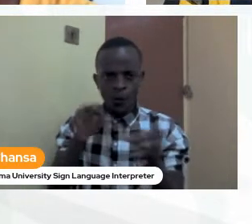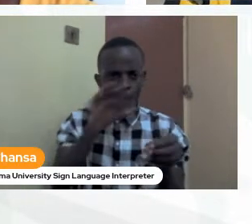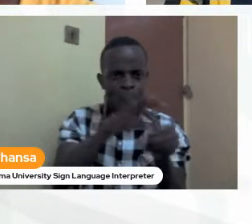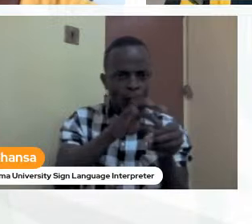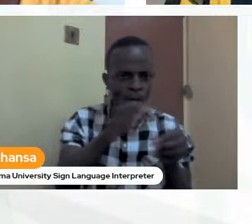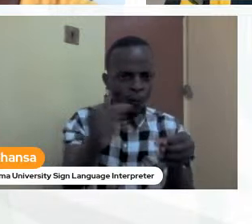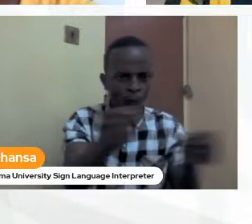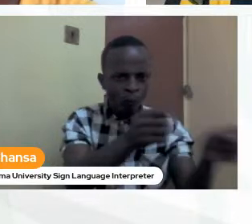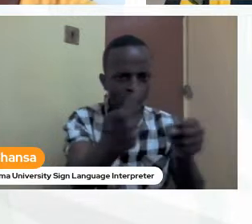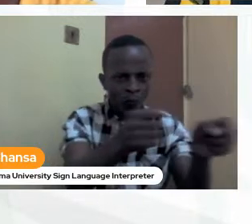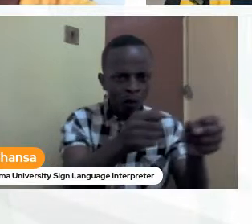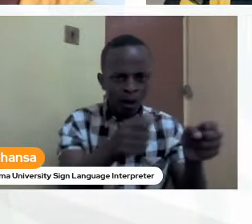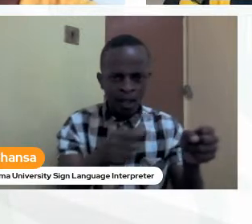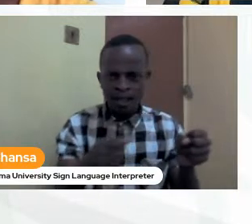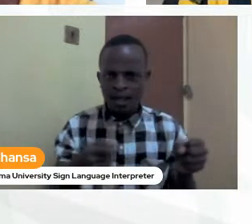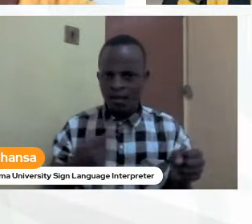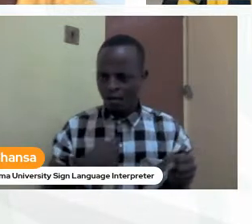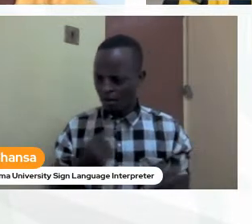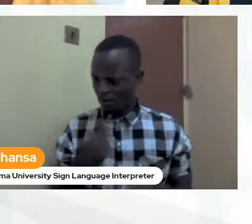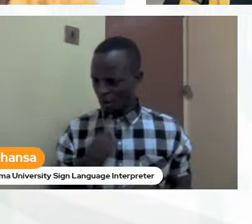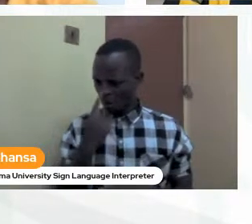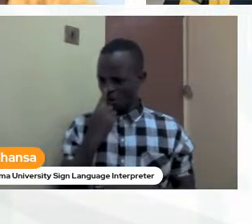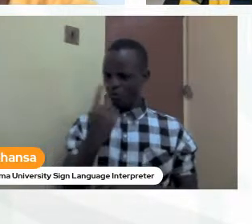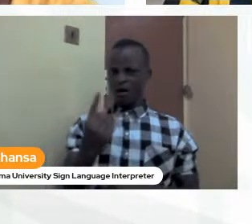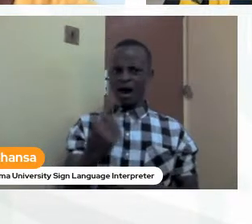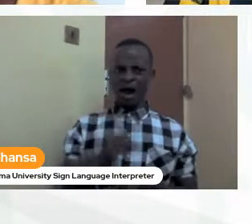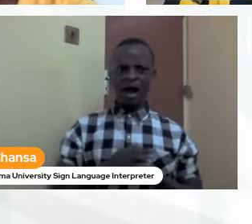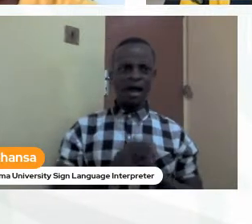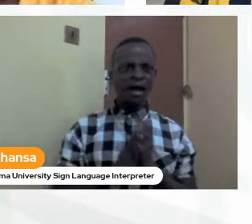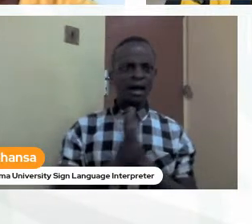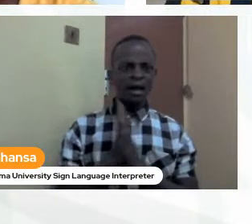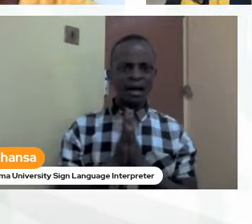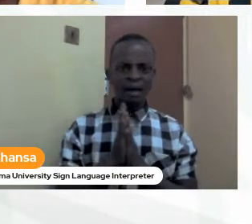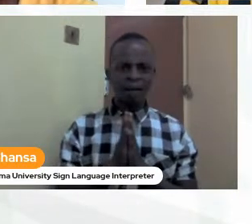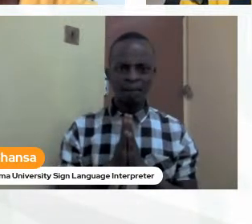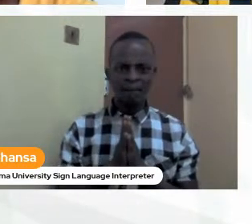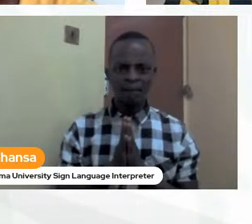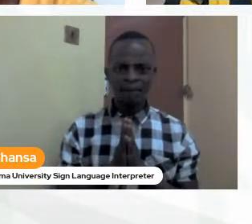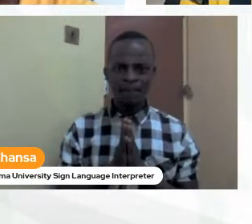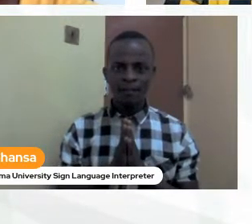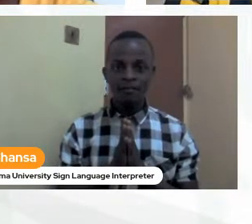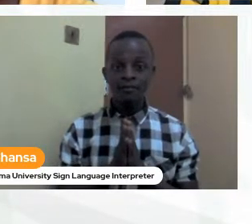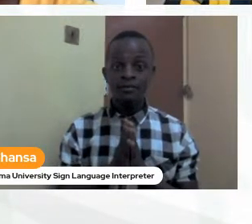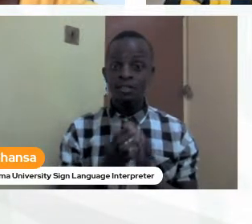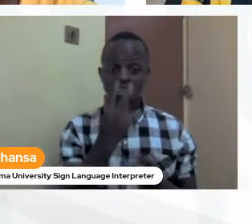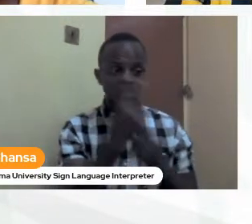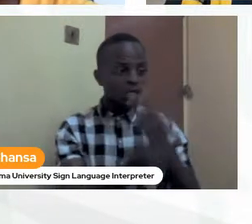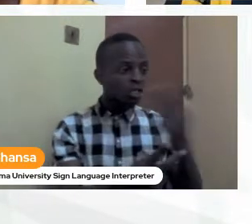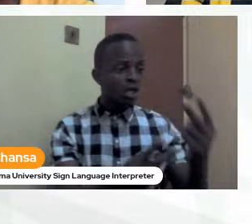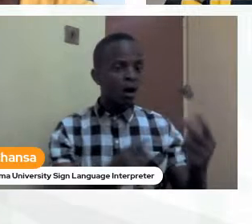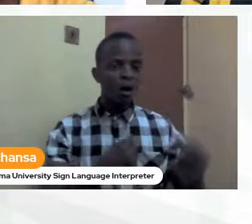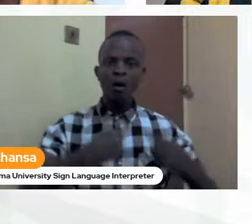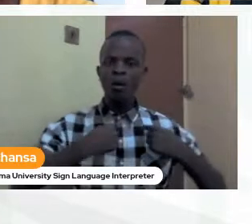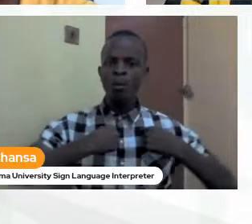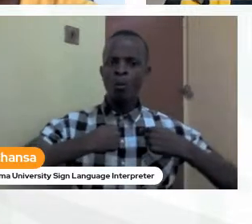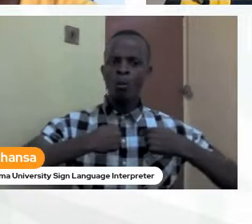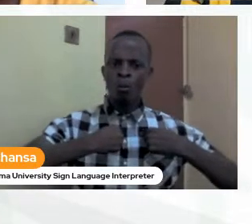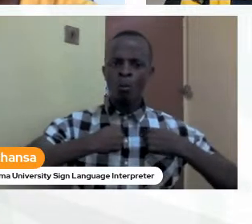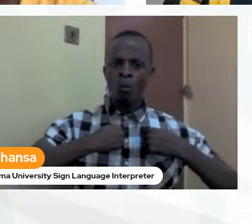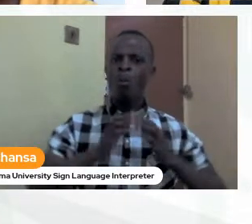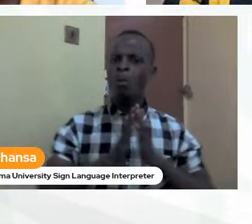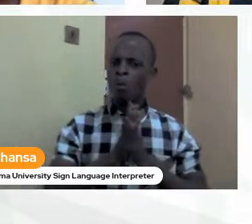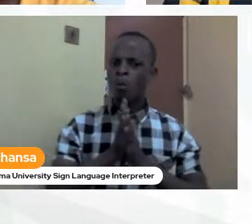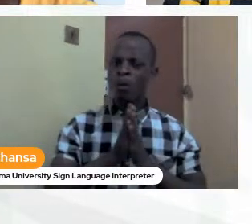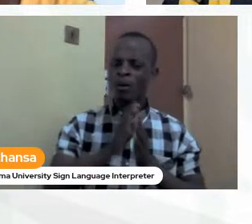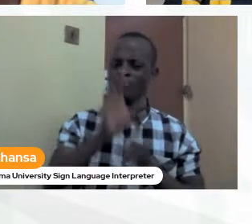couldn't even believe it at the first time. But then people saw this vision in me, and they even identified me from the provincial